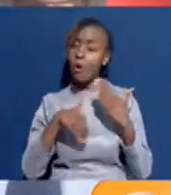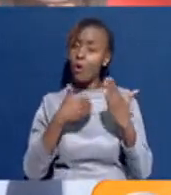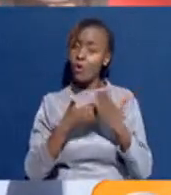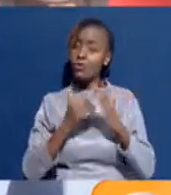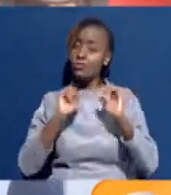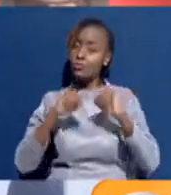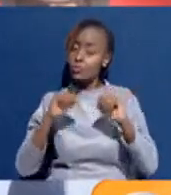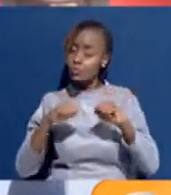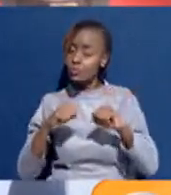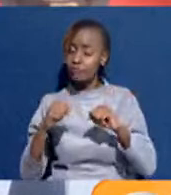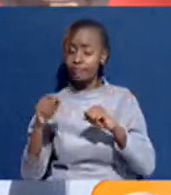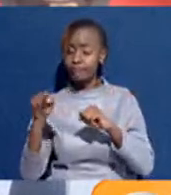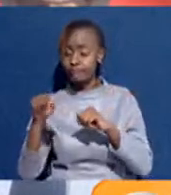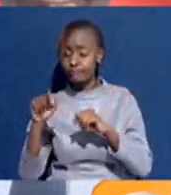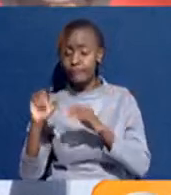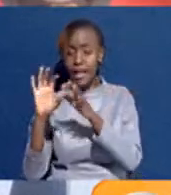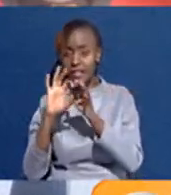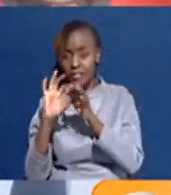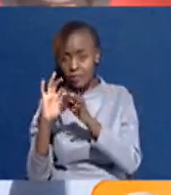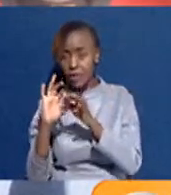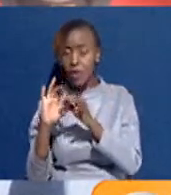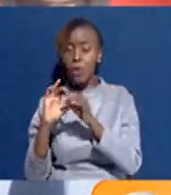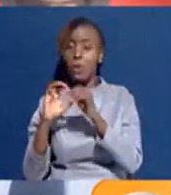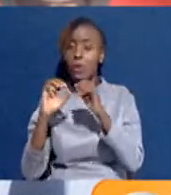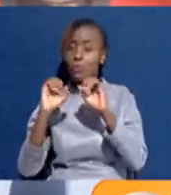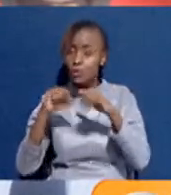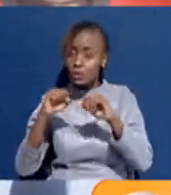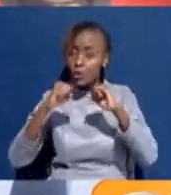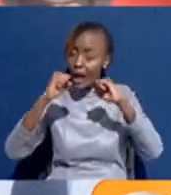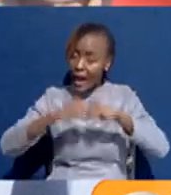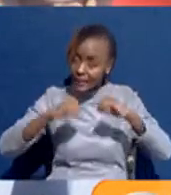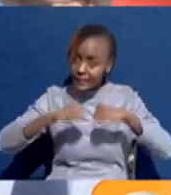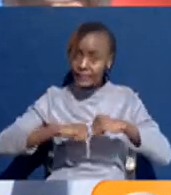come committed to it. Certainly us in Azimio will come committed to it.